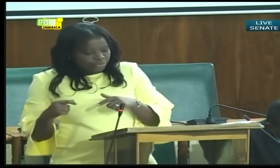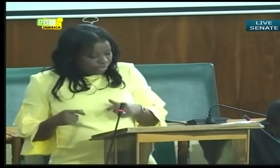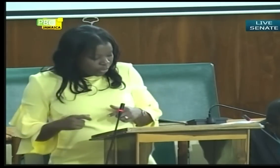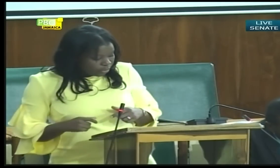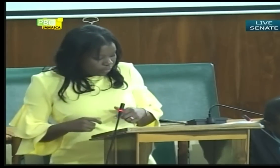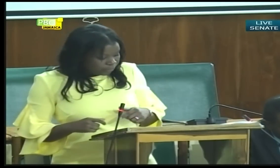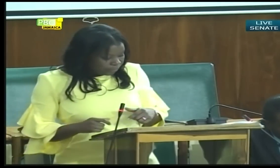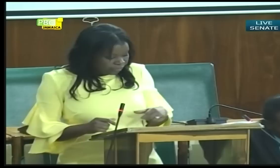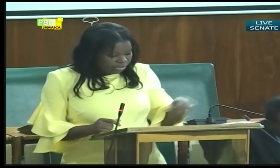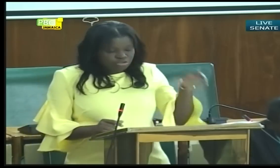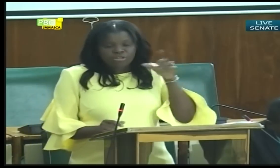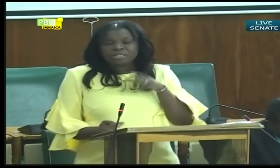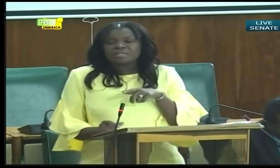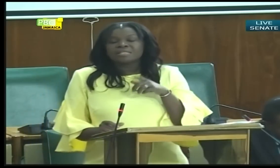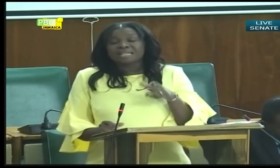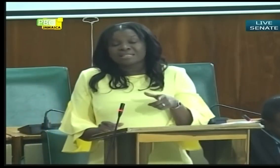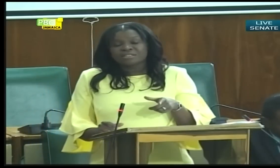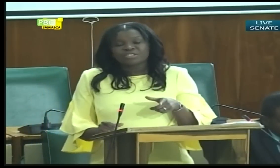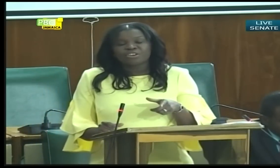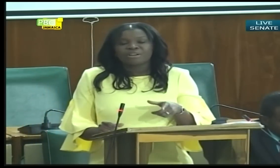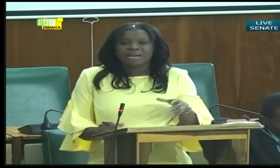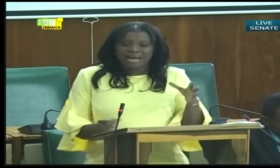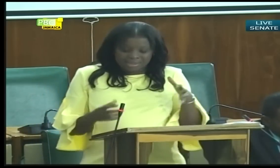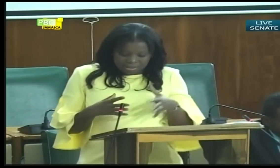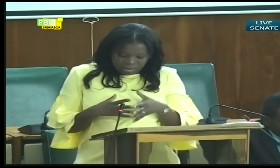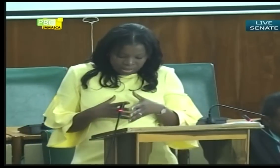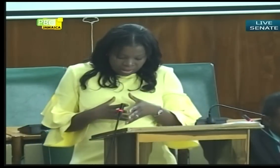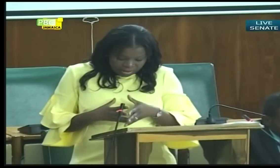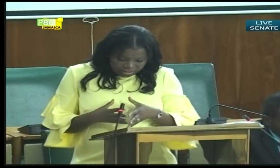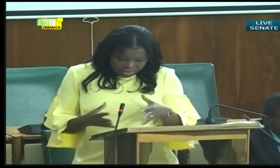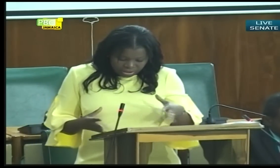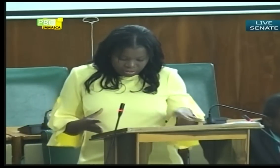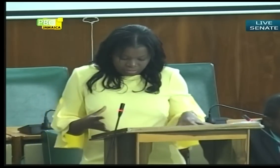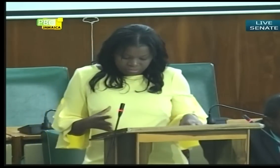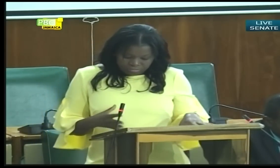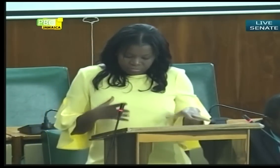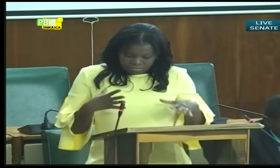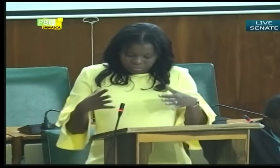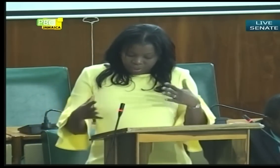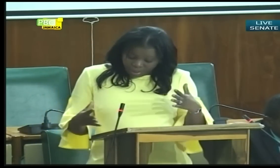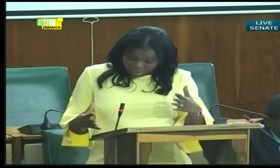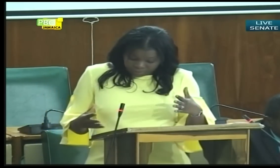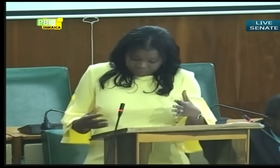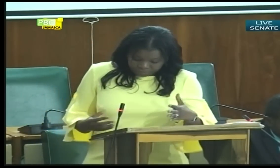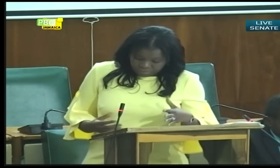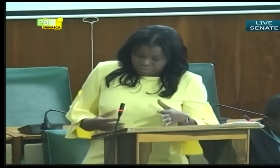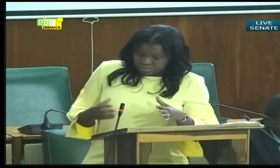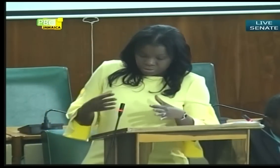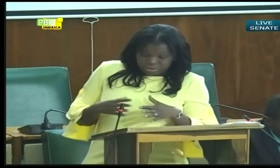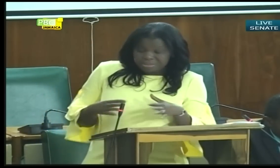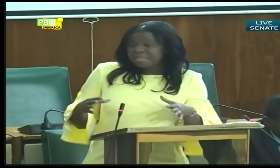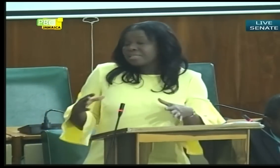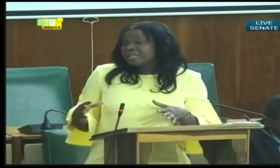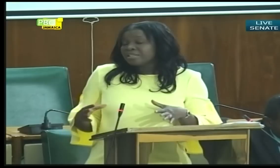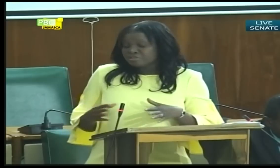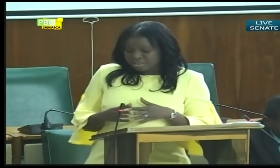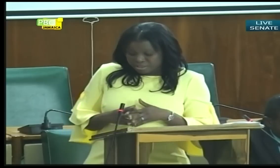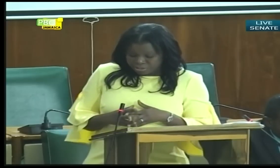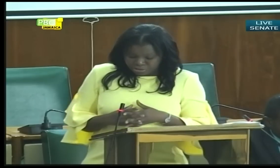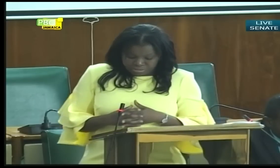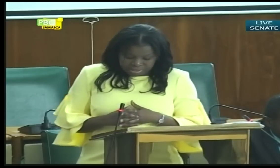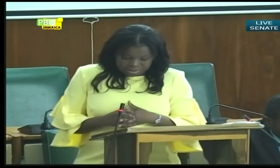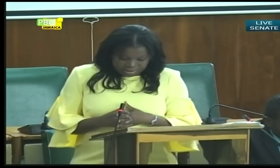even though the settler, has the power to state in the